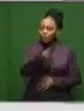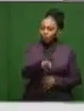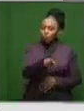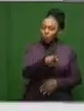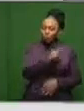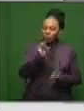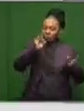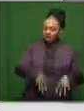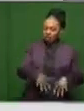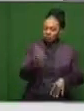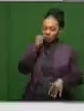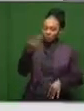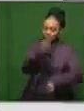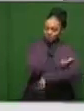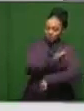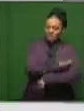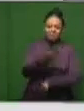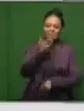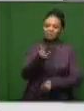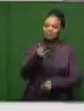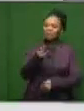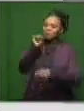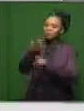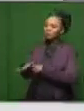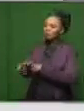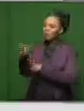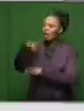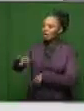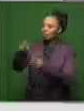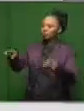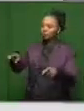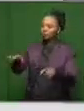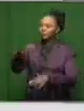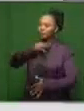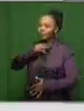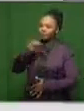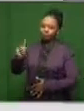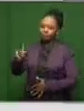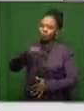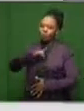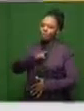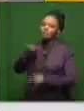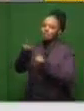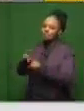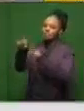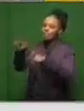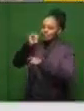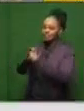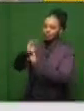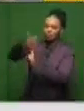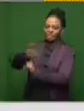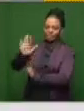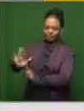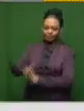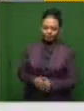and then you are not a risk uh to others who need to be protected very quickly I know we've got literally two minutes left